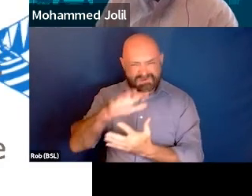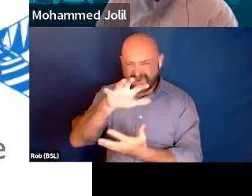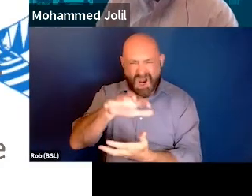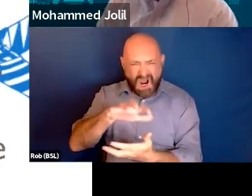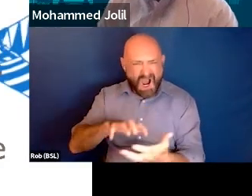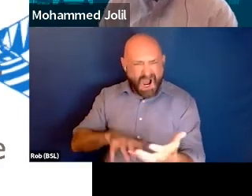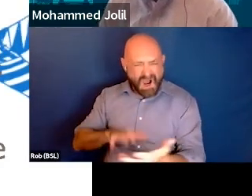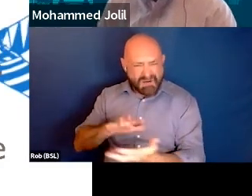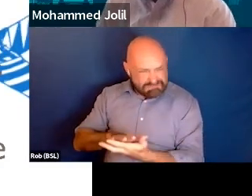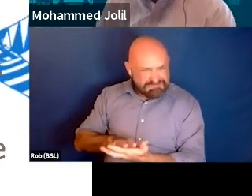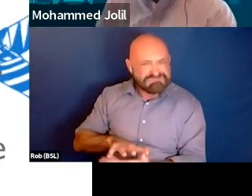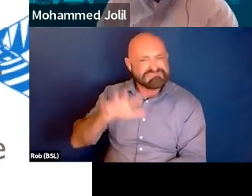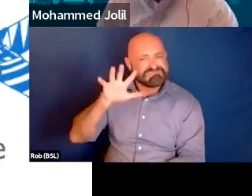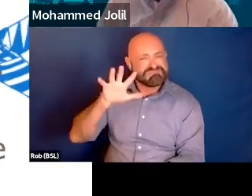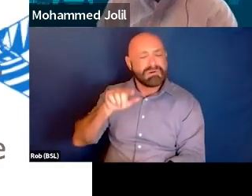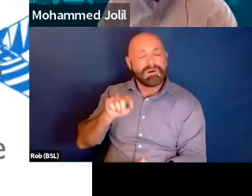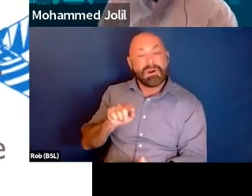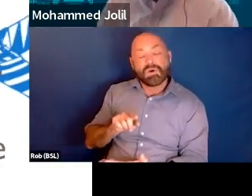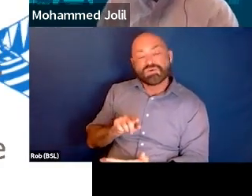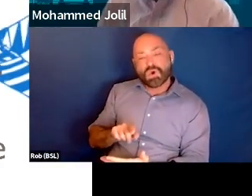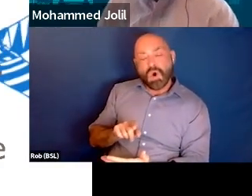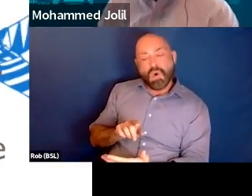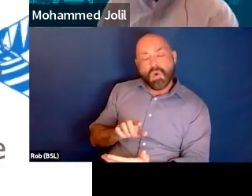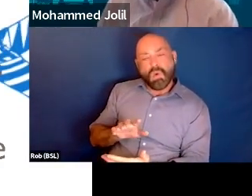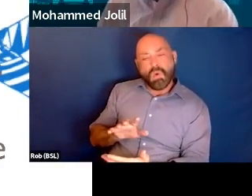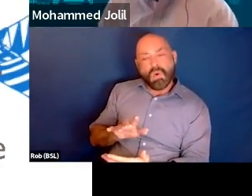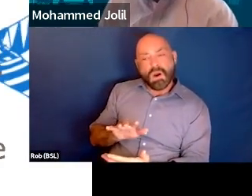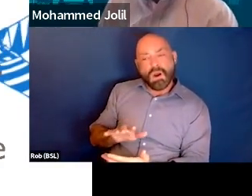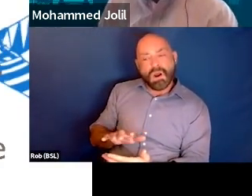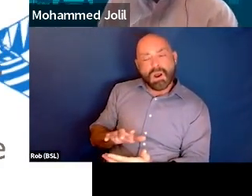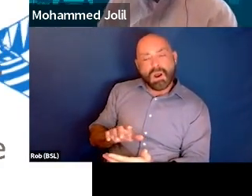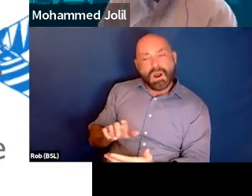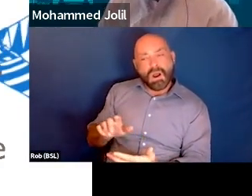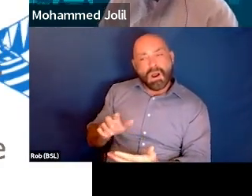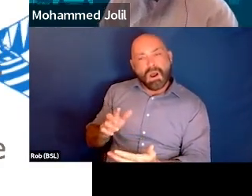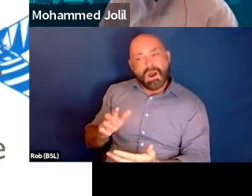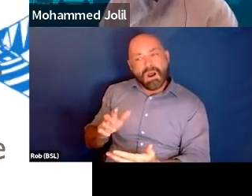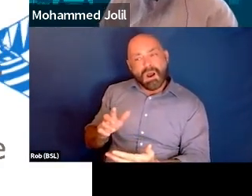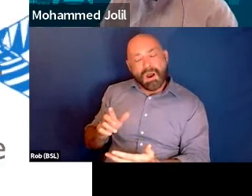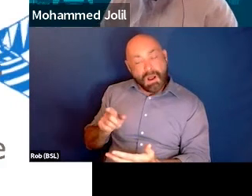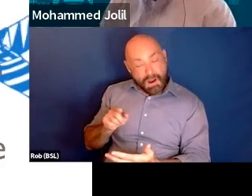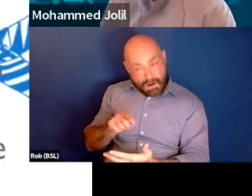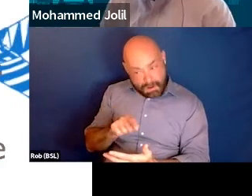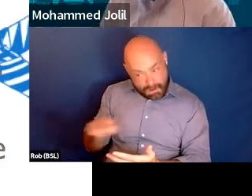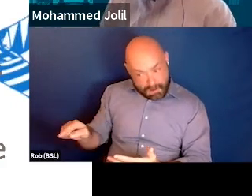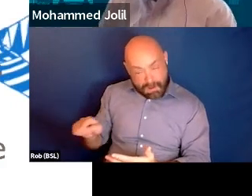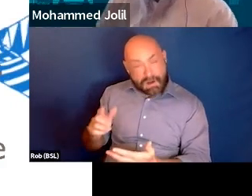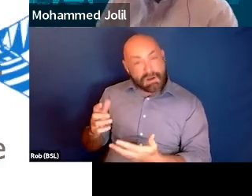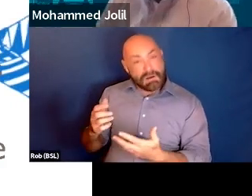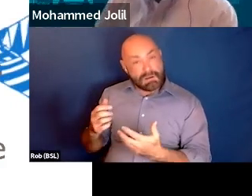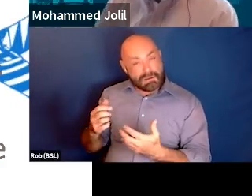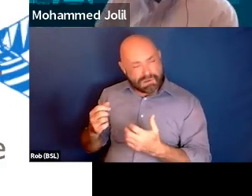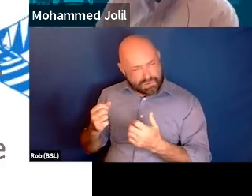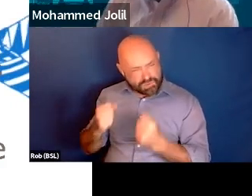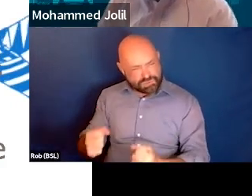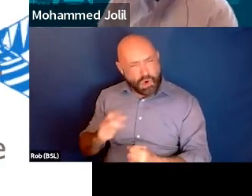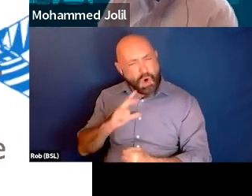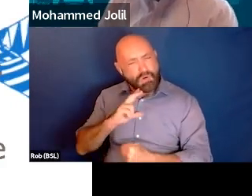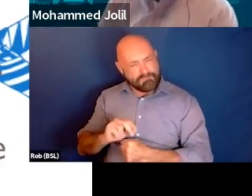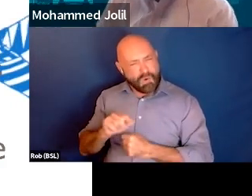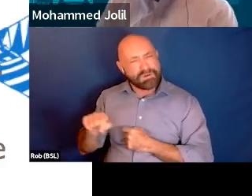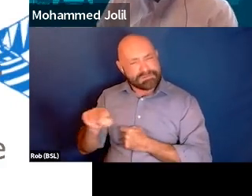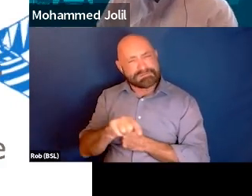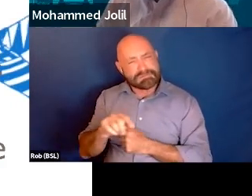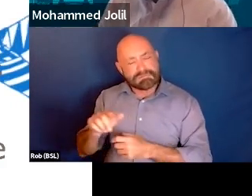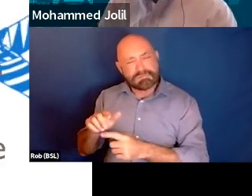what we became quite conscious early is that they also had a very strong voice in our localities, etc., etc. So what we were